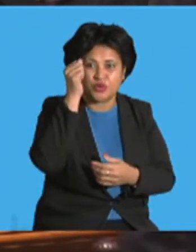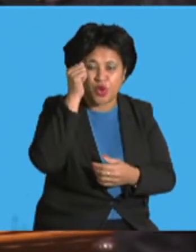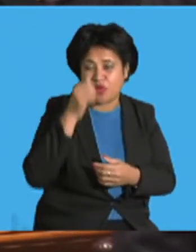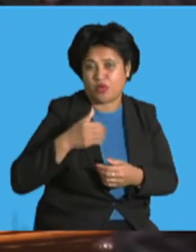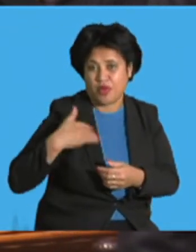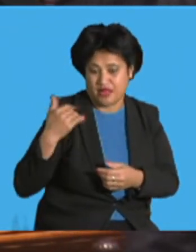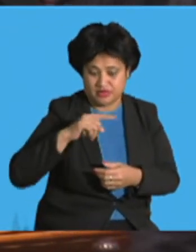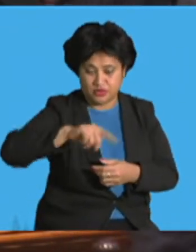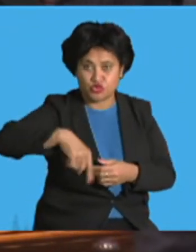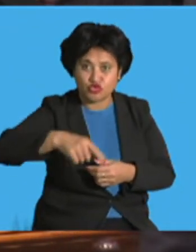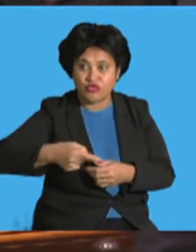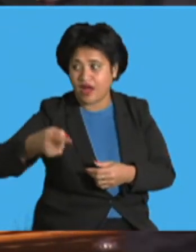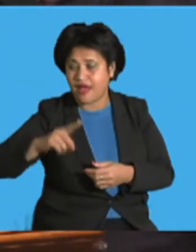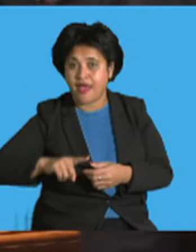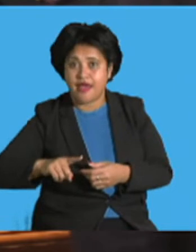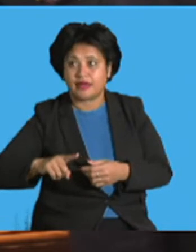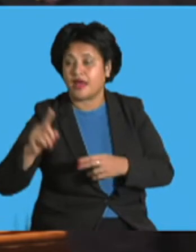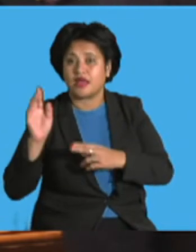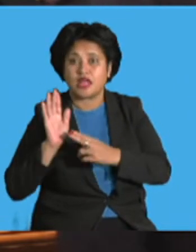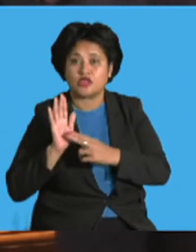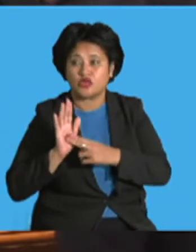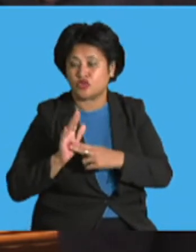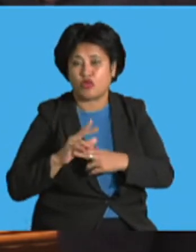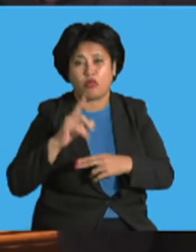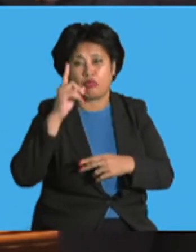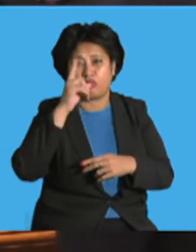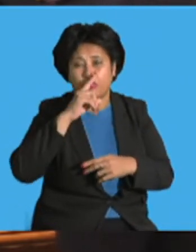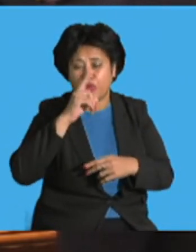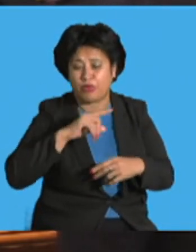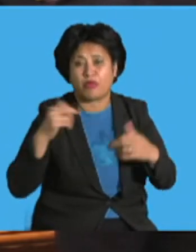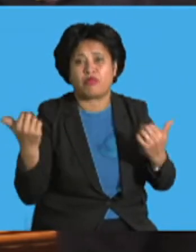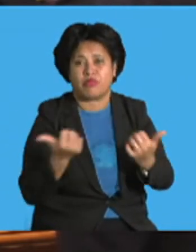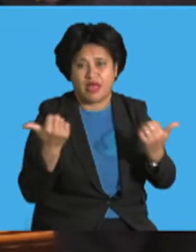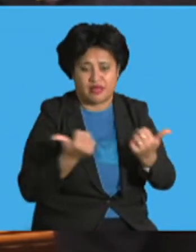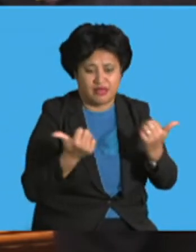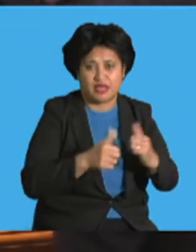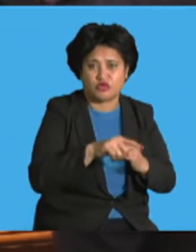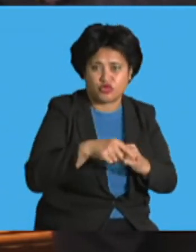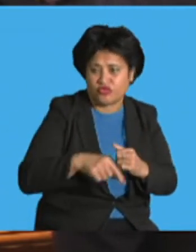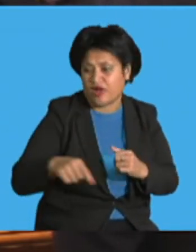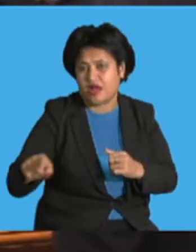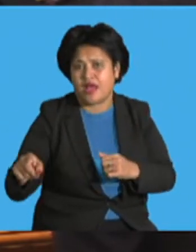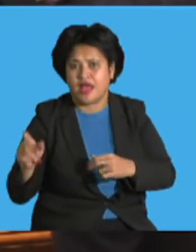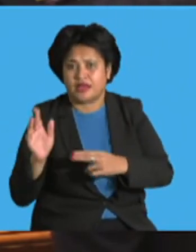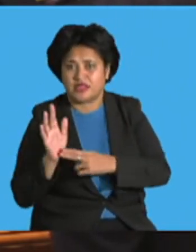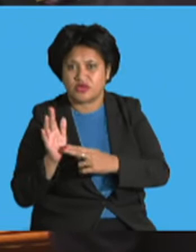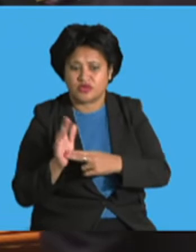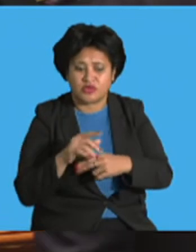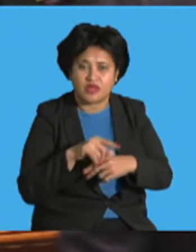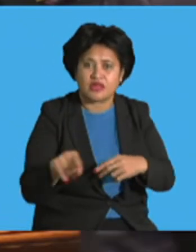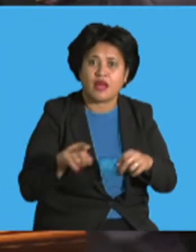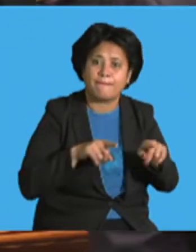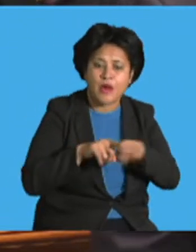Nasinu areas are heavily populated, and it's because of the economic activities. It's the heart of the economic